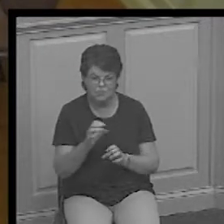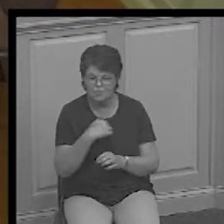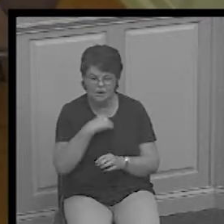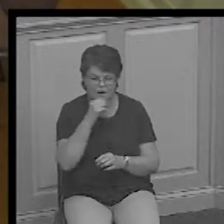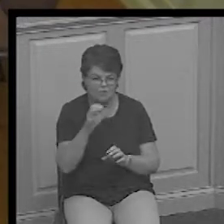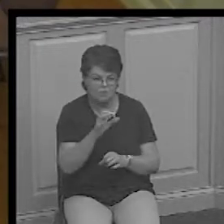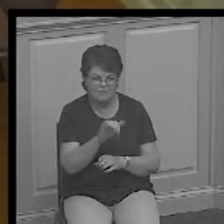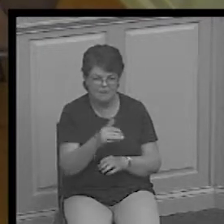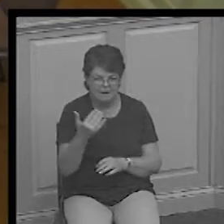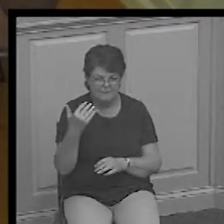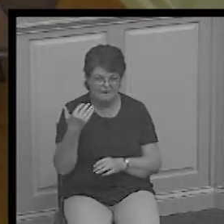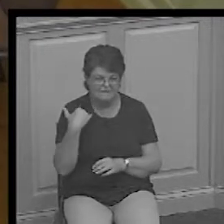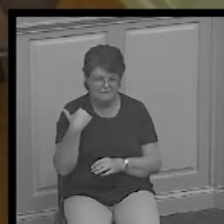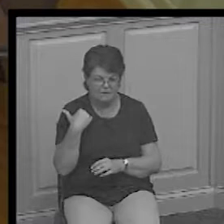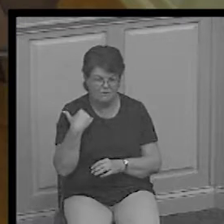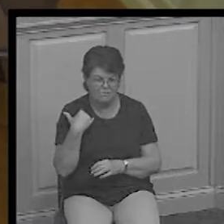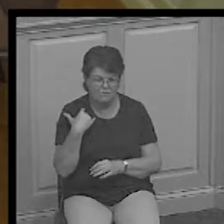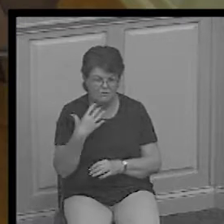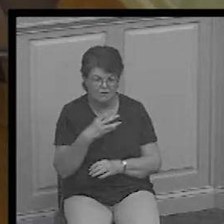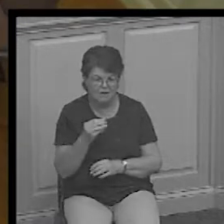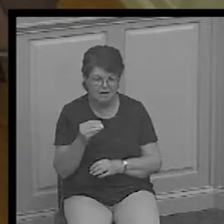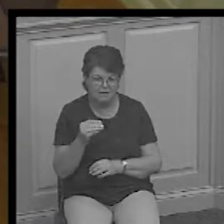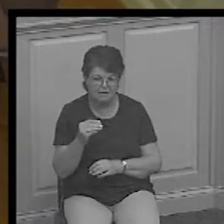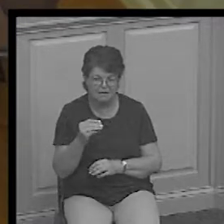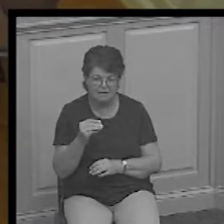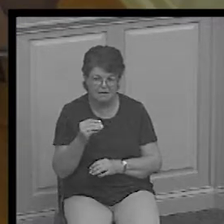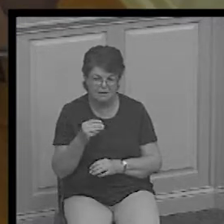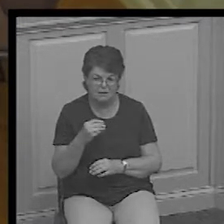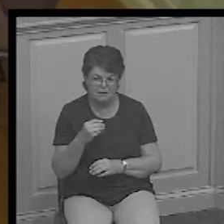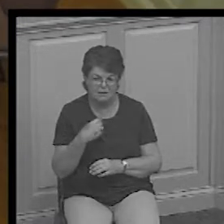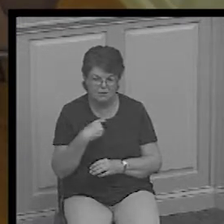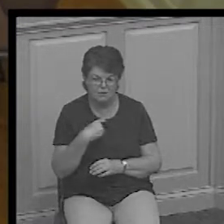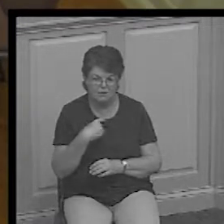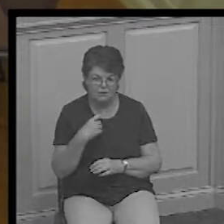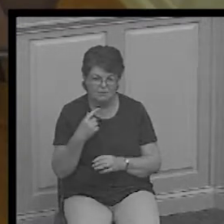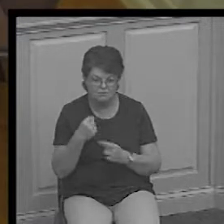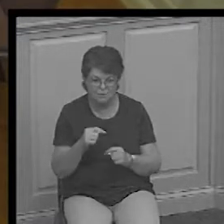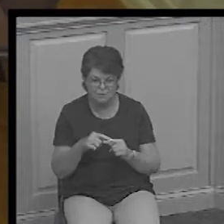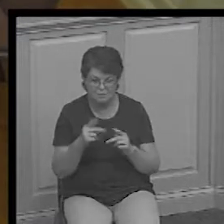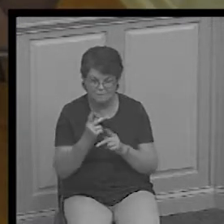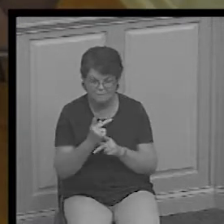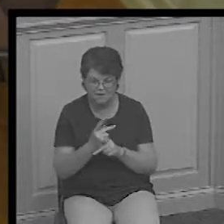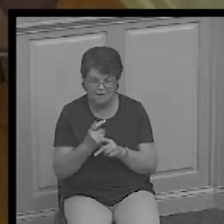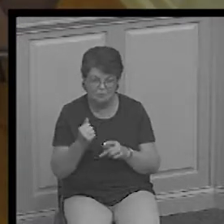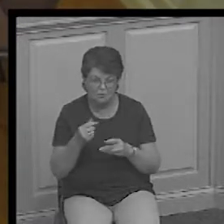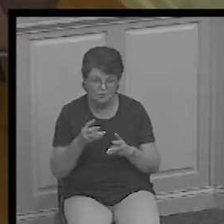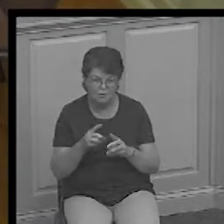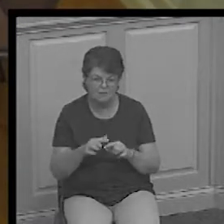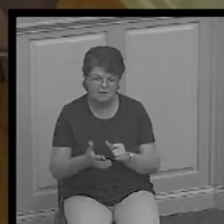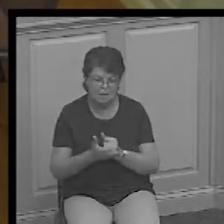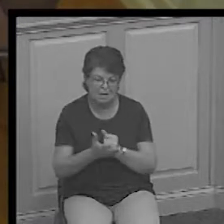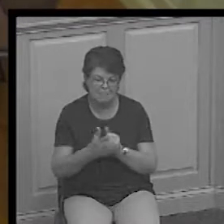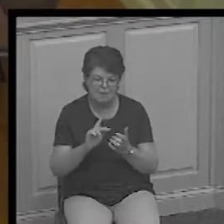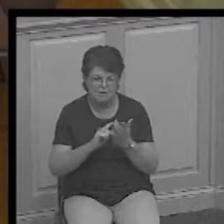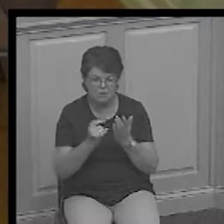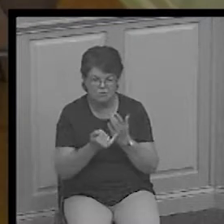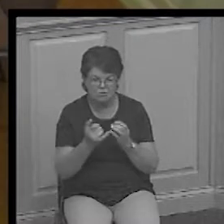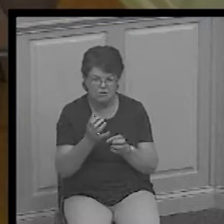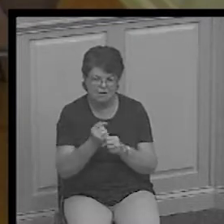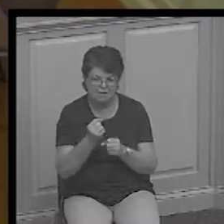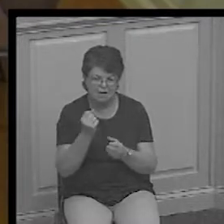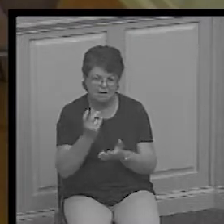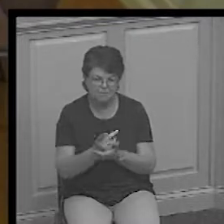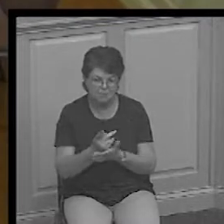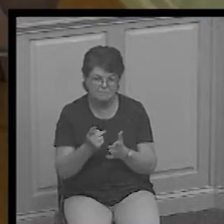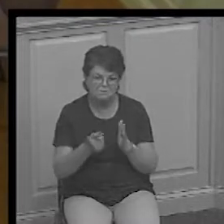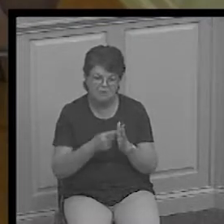before, and we were scrambling sometimes to figure out a way to help a project get approved. Usually we can figure